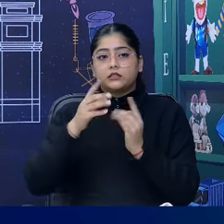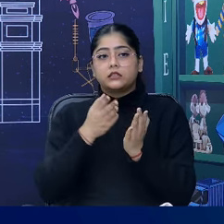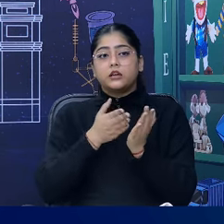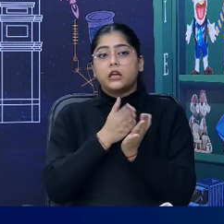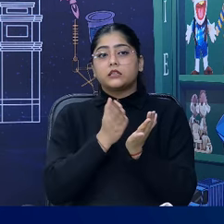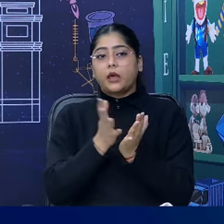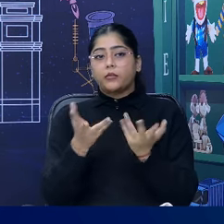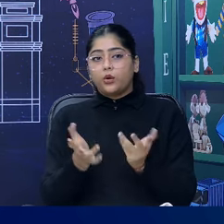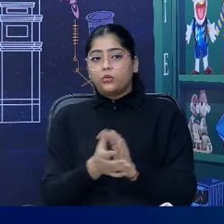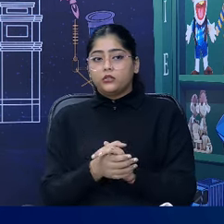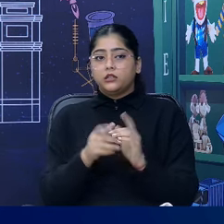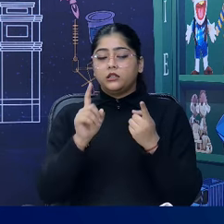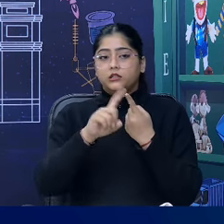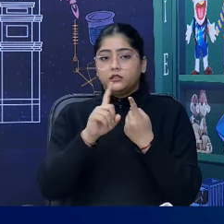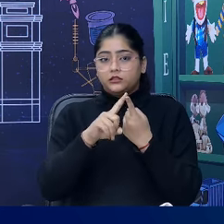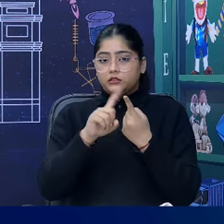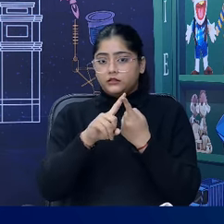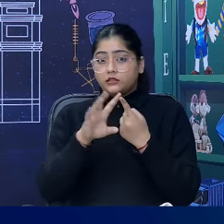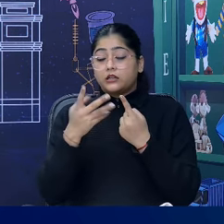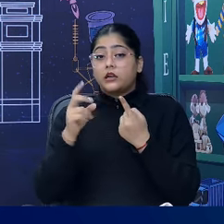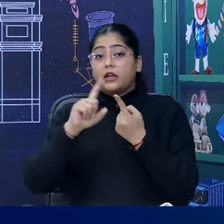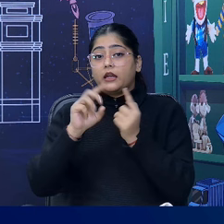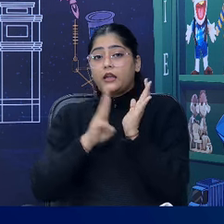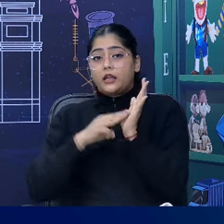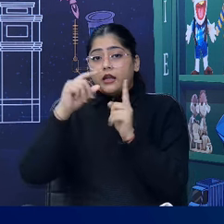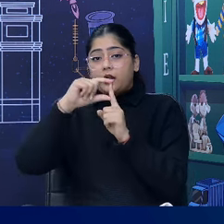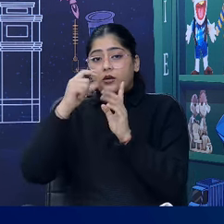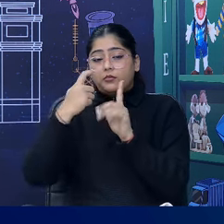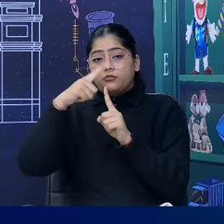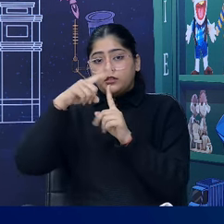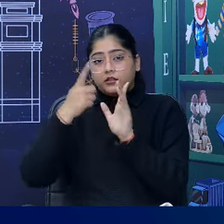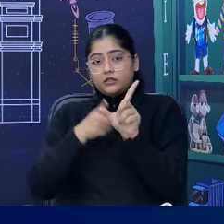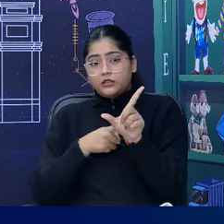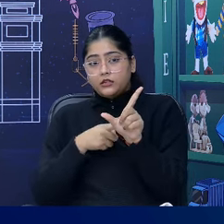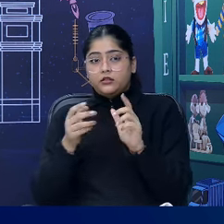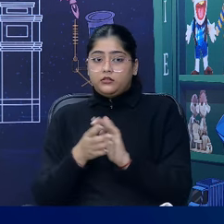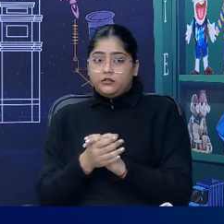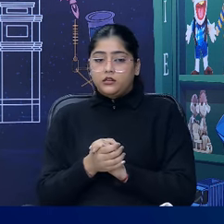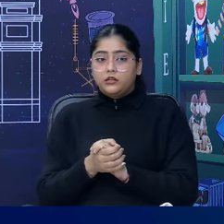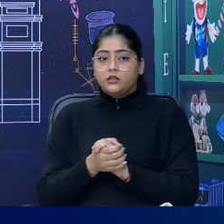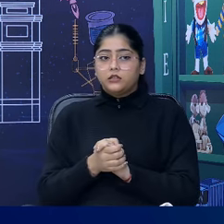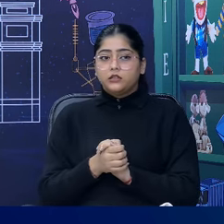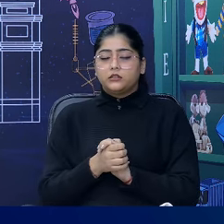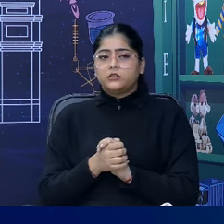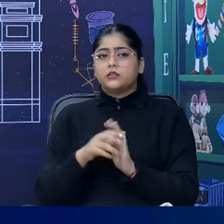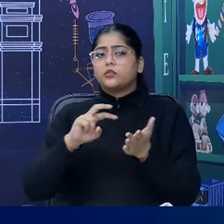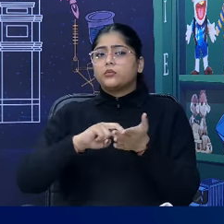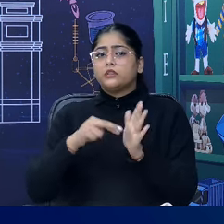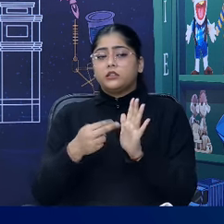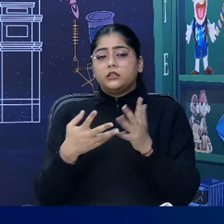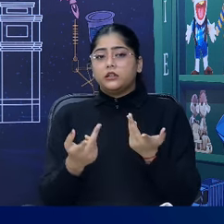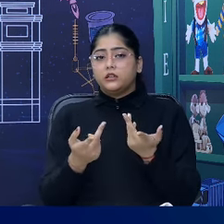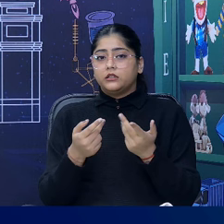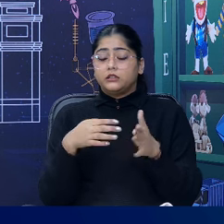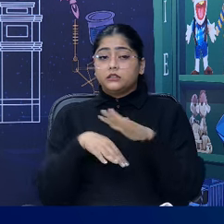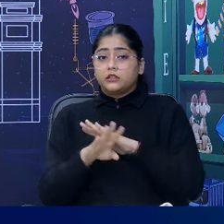first type is the empty set or void set or the null set. Children, it is the